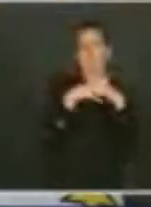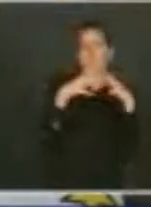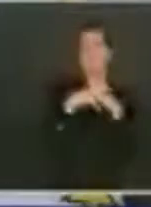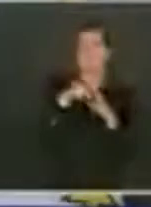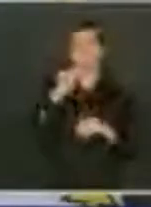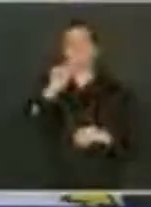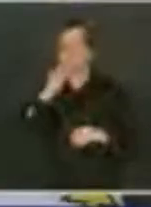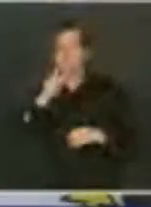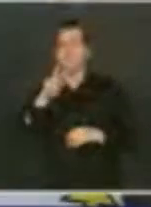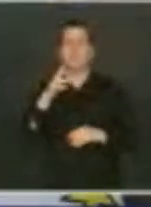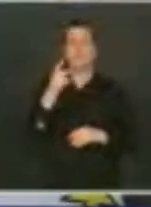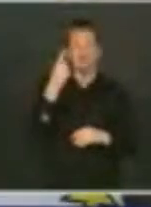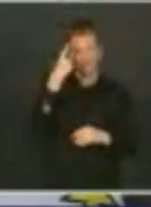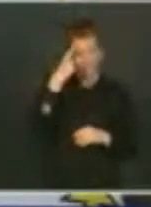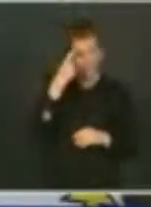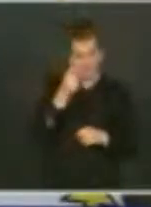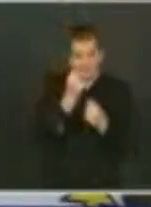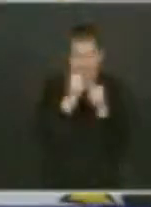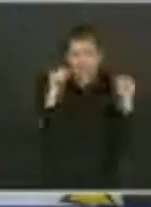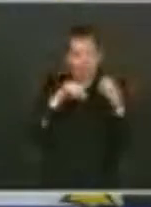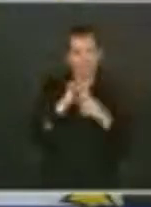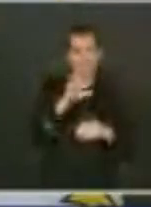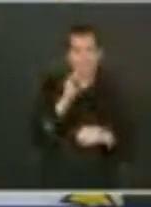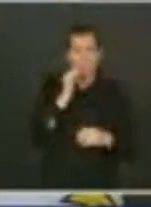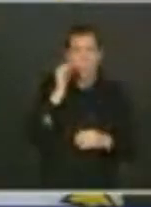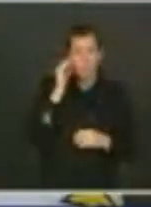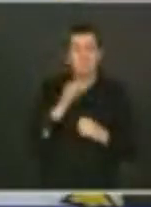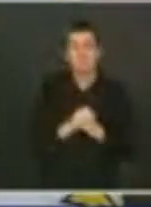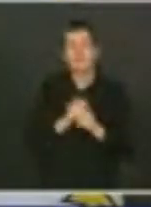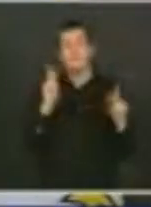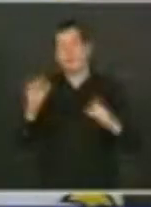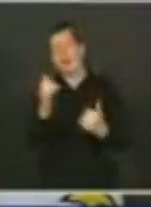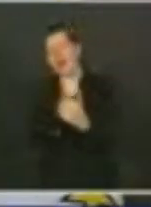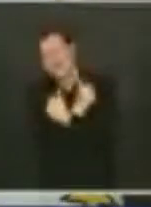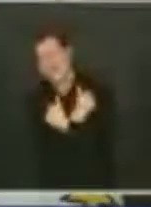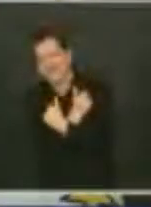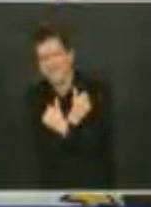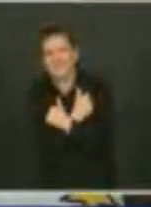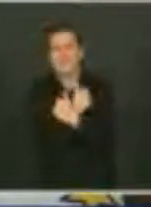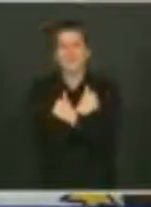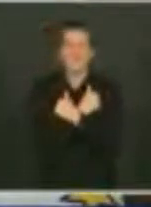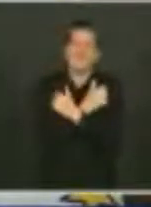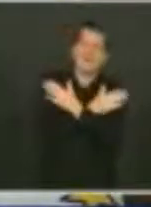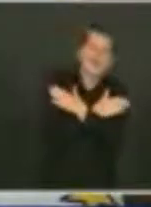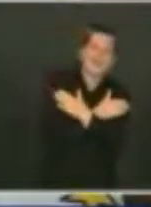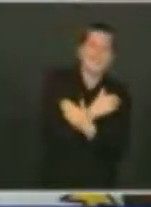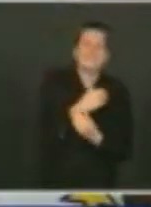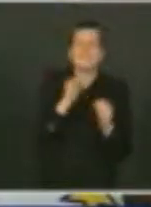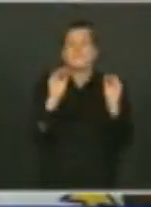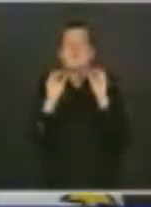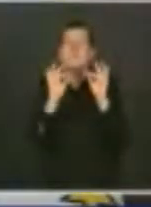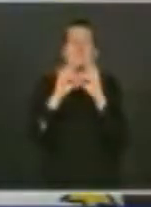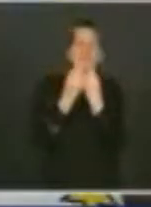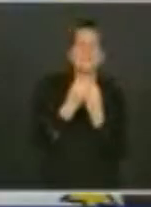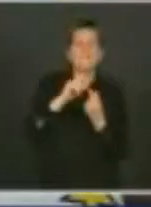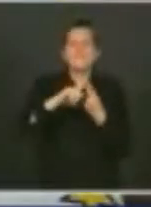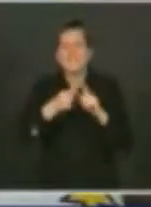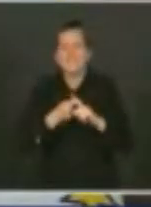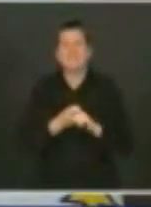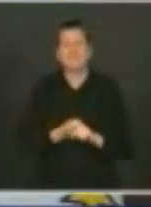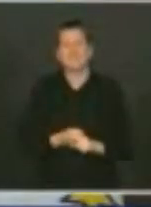it seriously enough, hugging people. It's with people we know, violating our